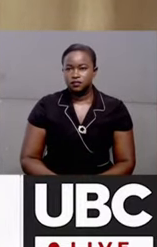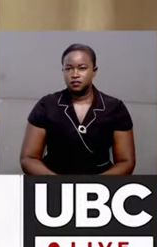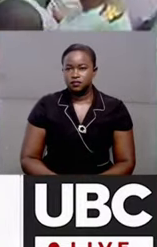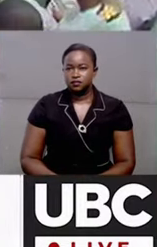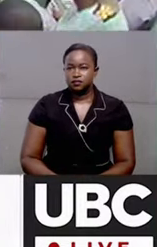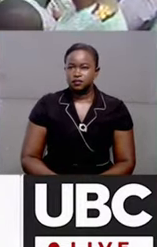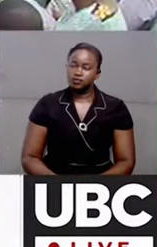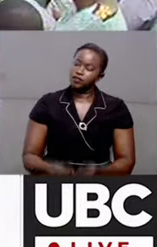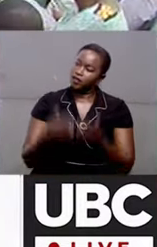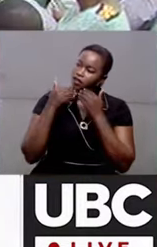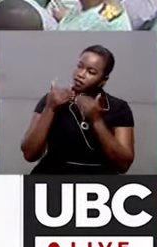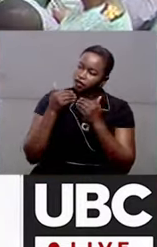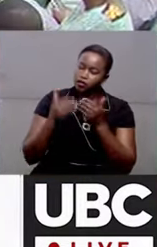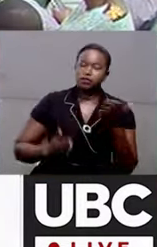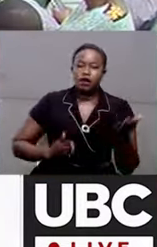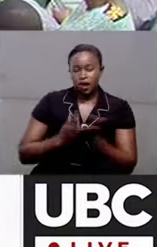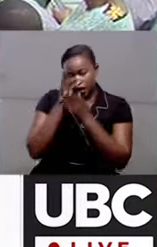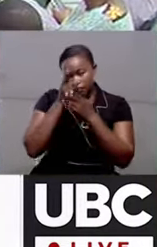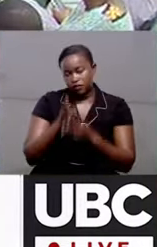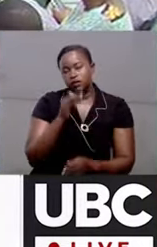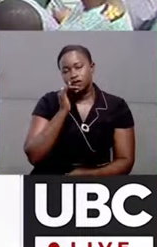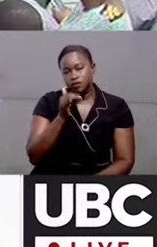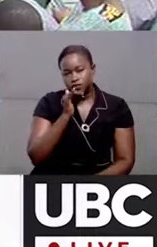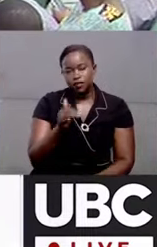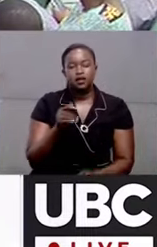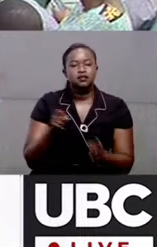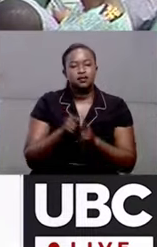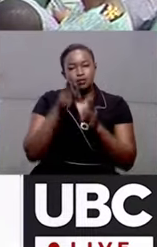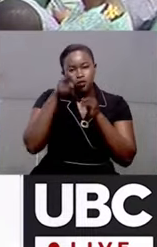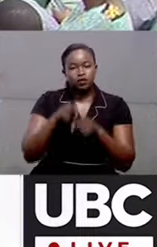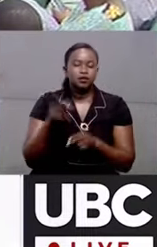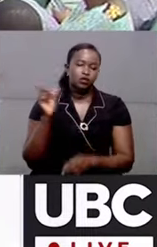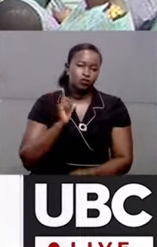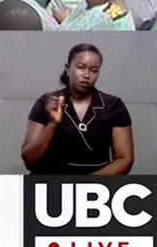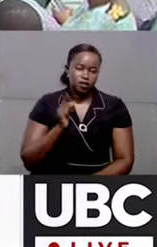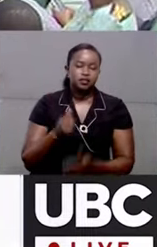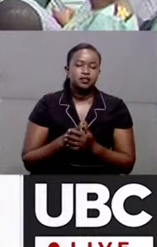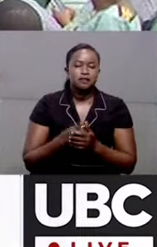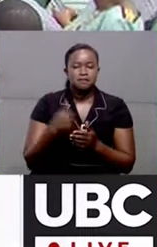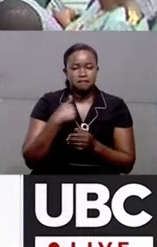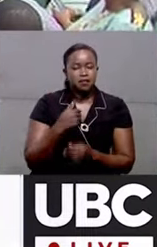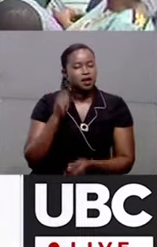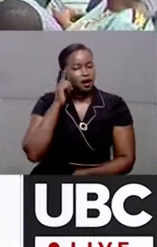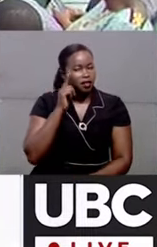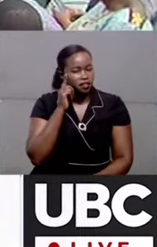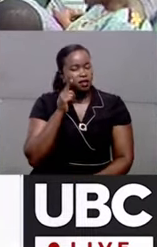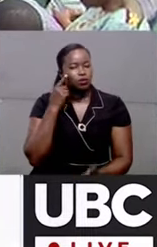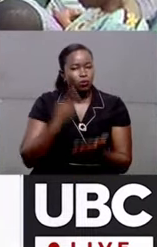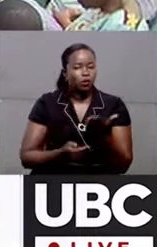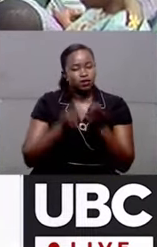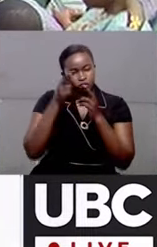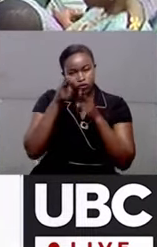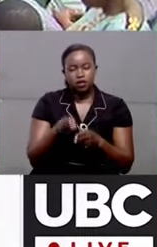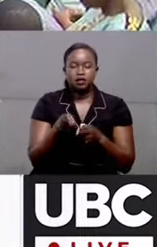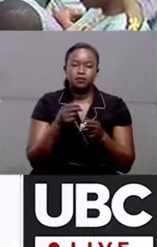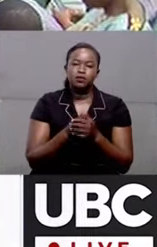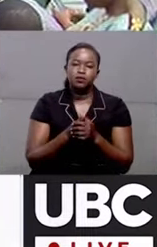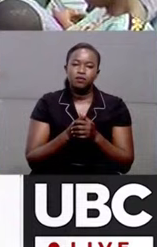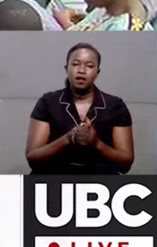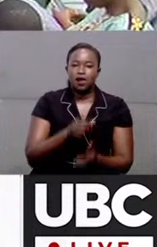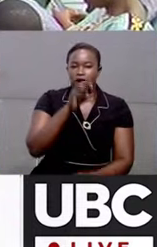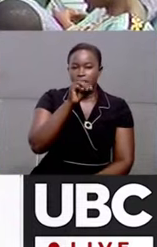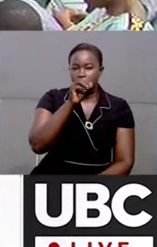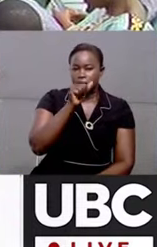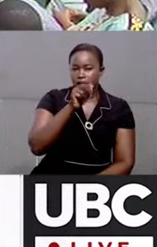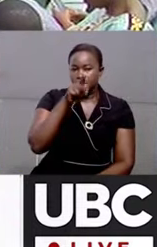Thank you, Right Honorable Speaker and Honorable colleagues. I think what the Honorable